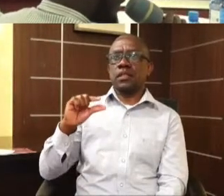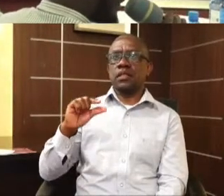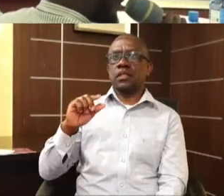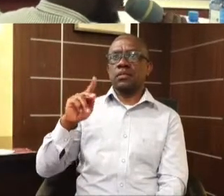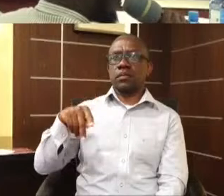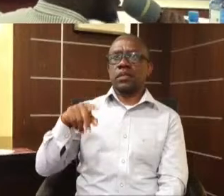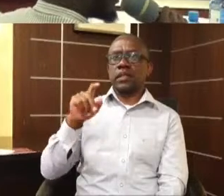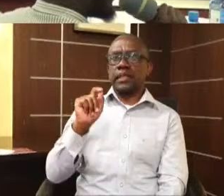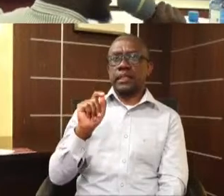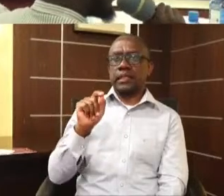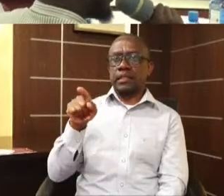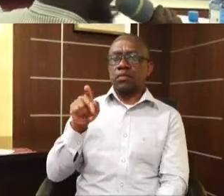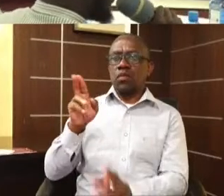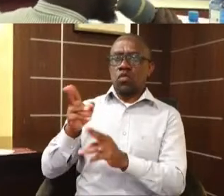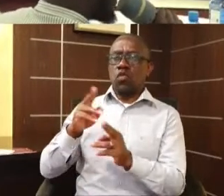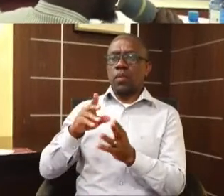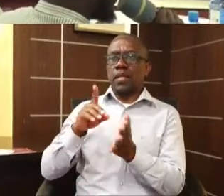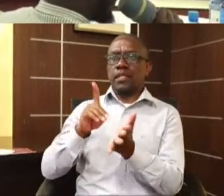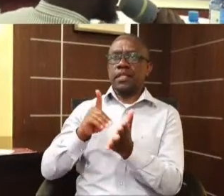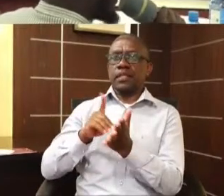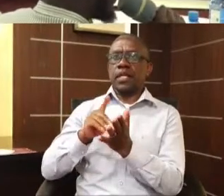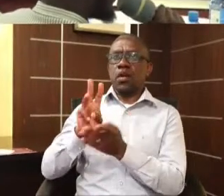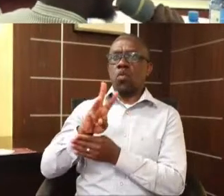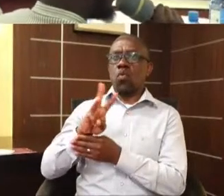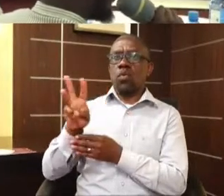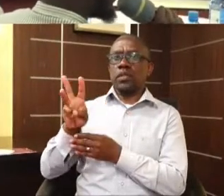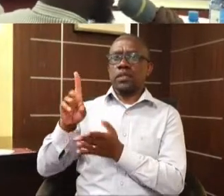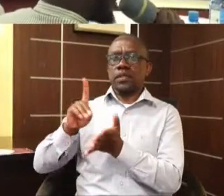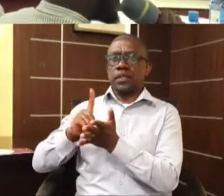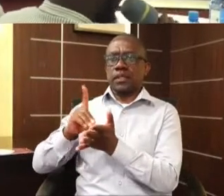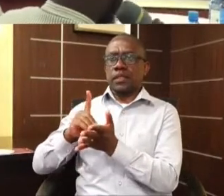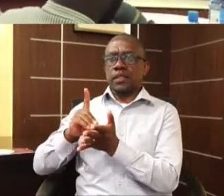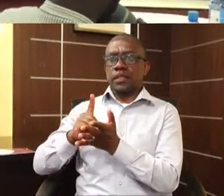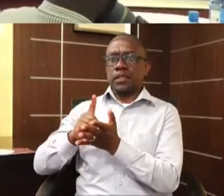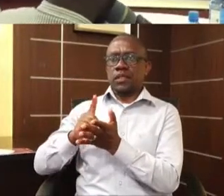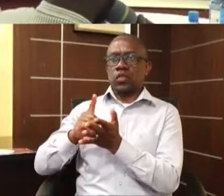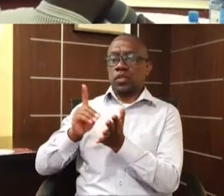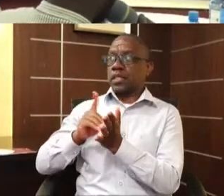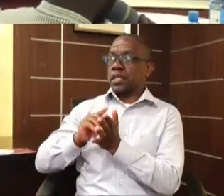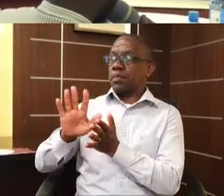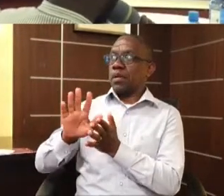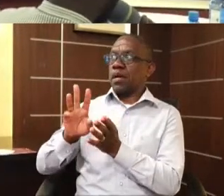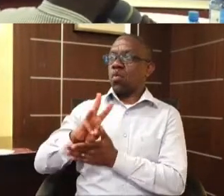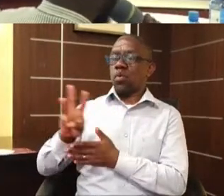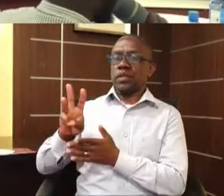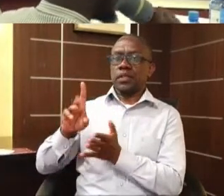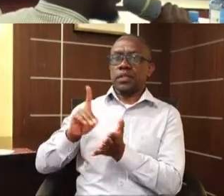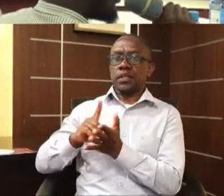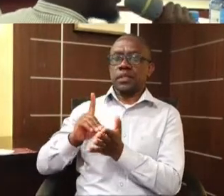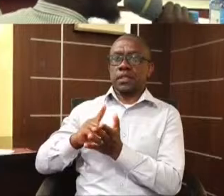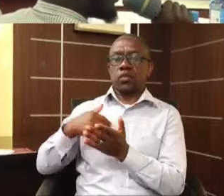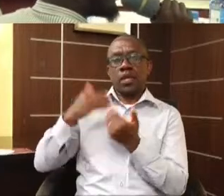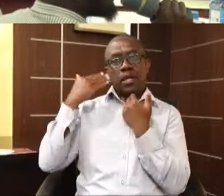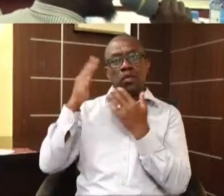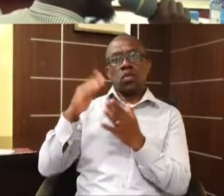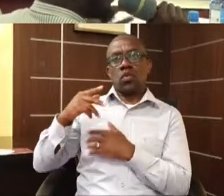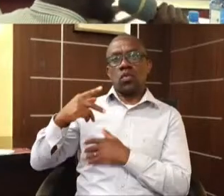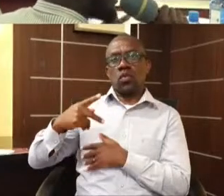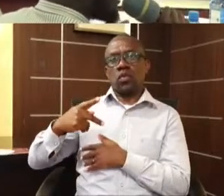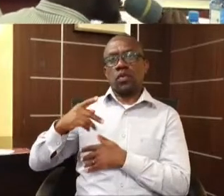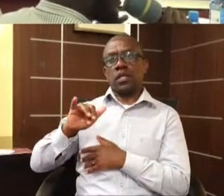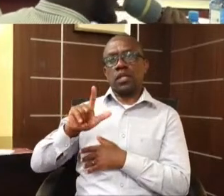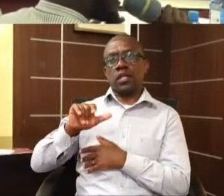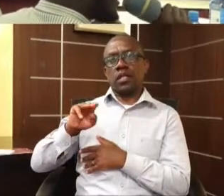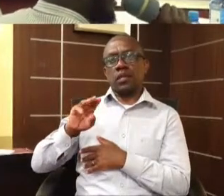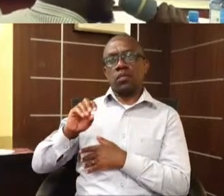data. Most of it, actually the information that you get is mostly Western. I don't know if Kilimo Hakika, you're also trying to, the data